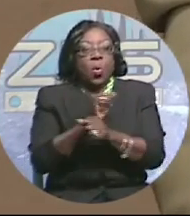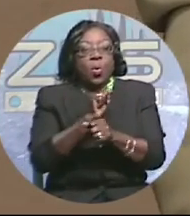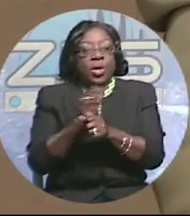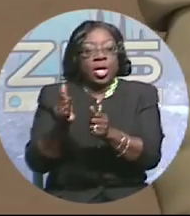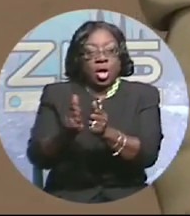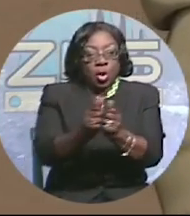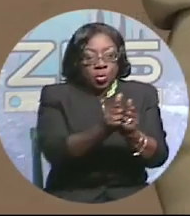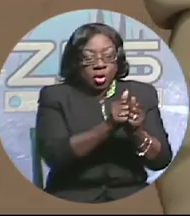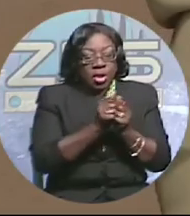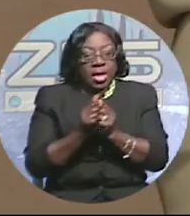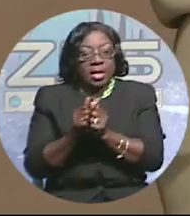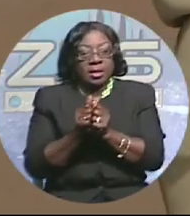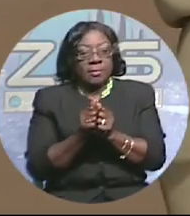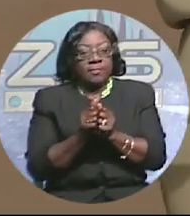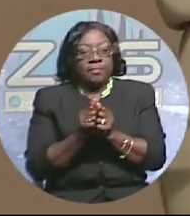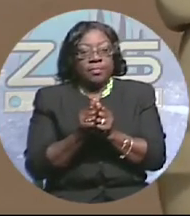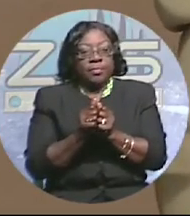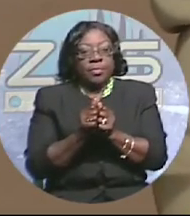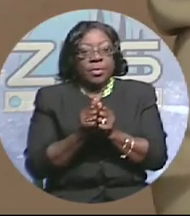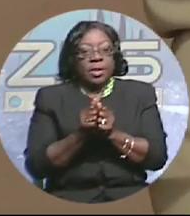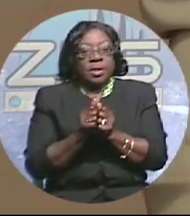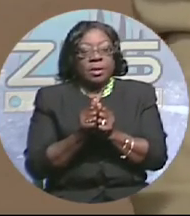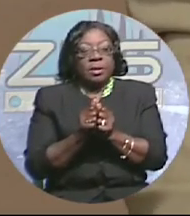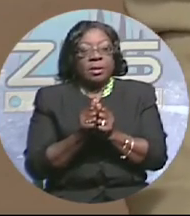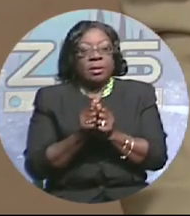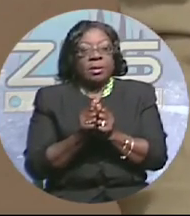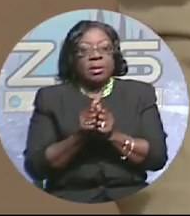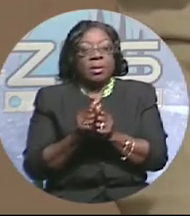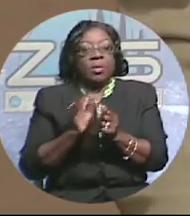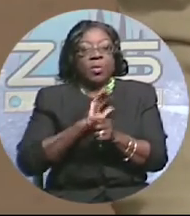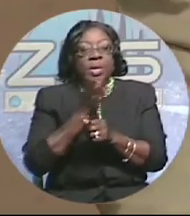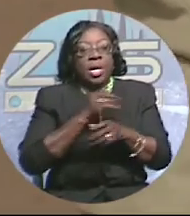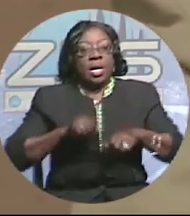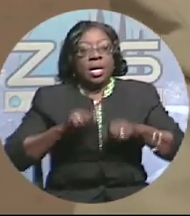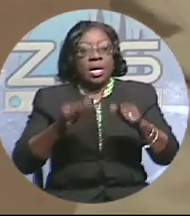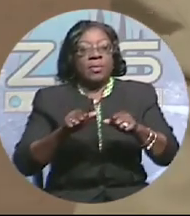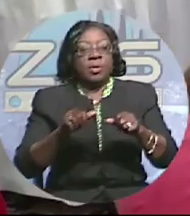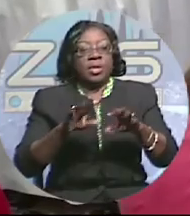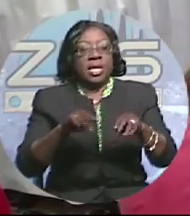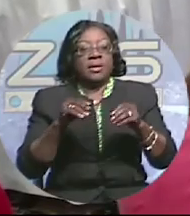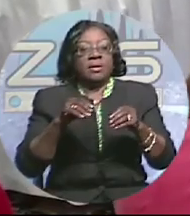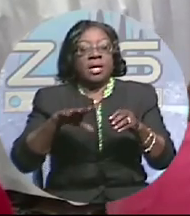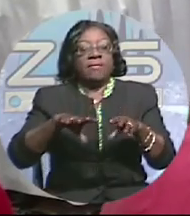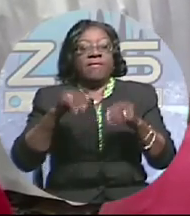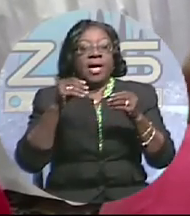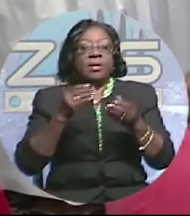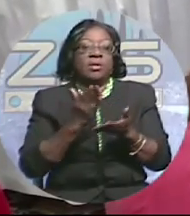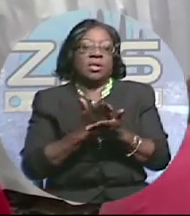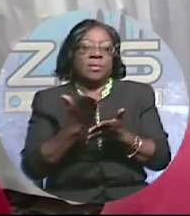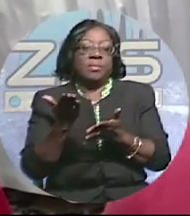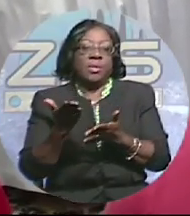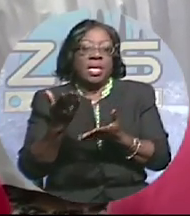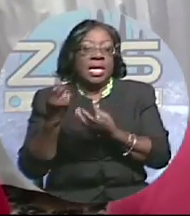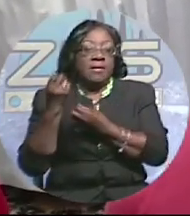our folks in Florida were able to get some good things. Altavis Munnings, ZNS Network News.